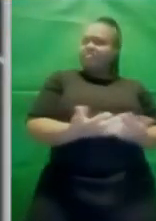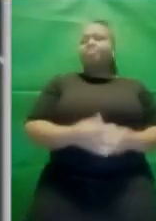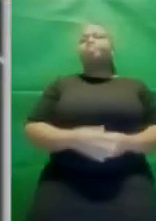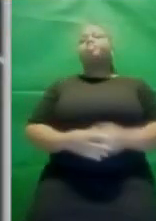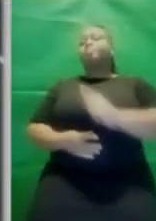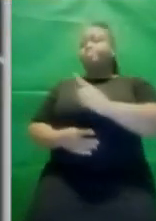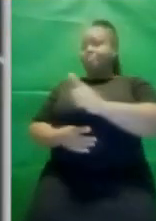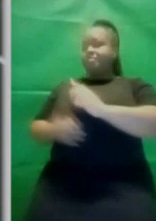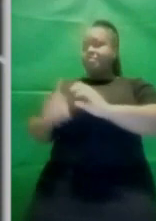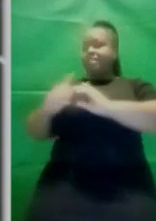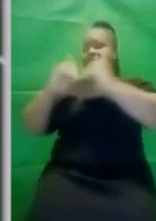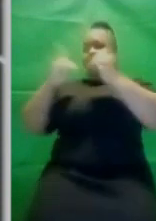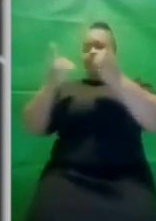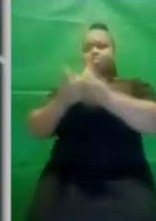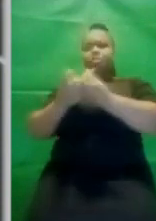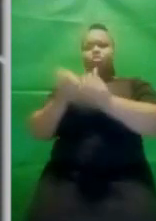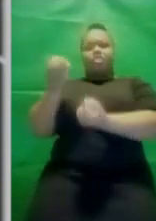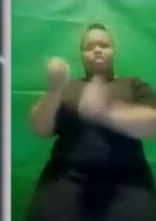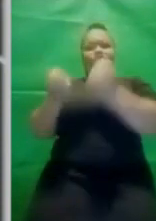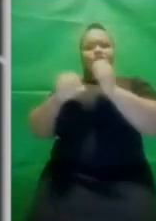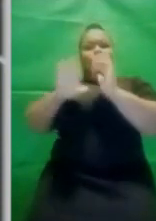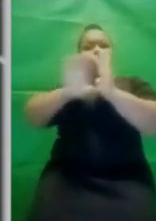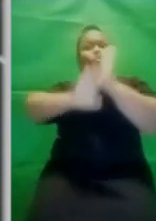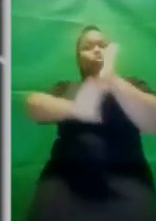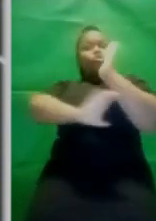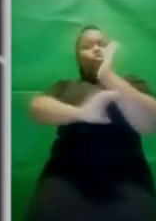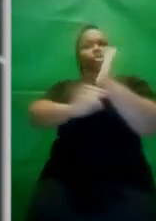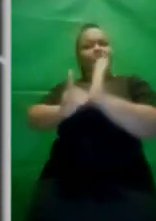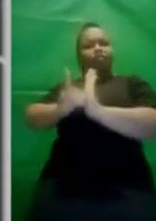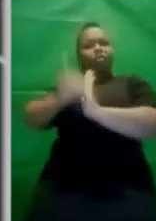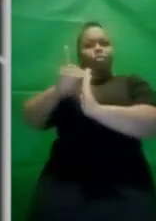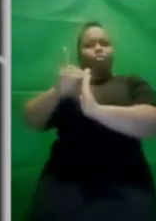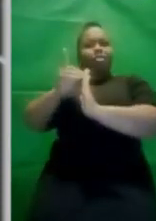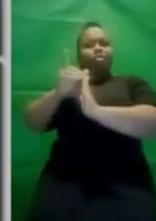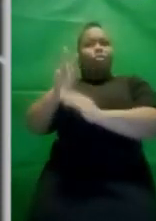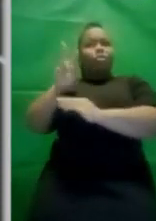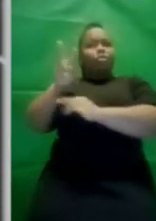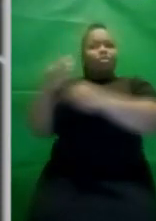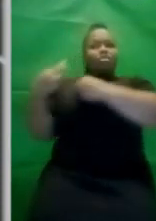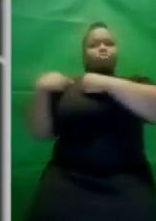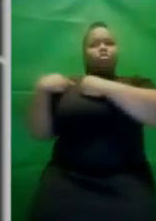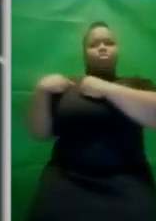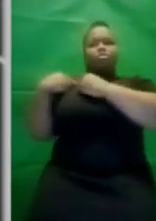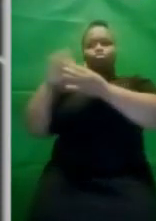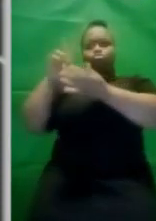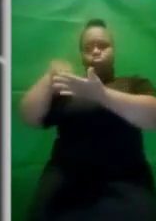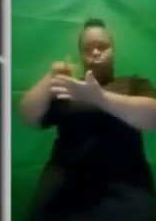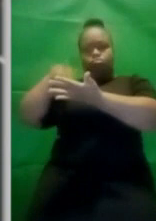and Constitutional Development. That will then go back into Cabinet.